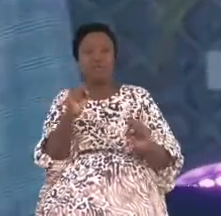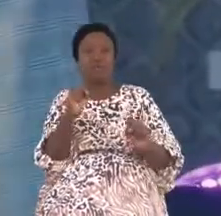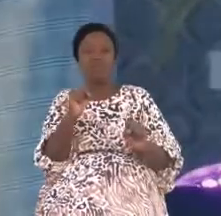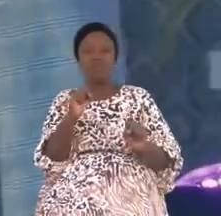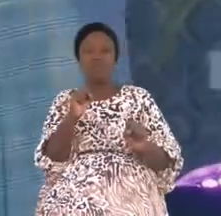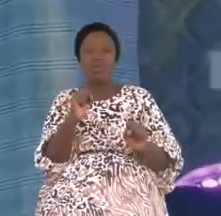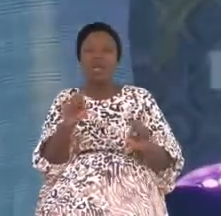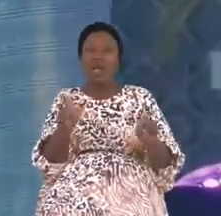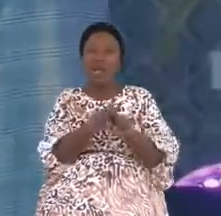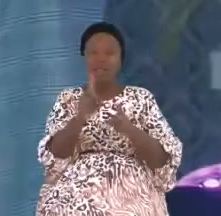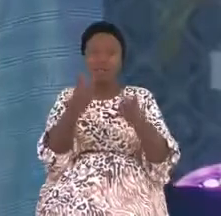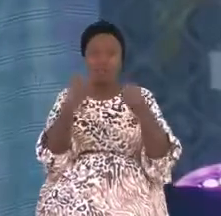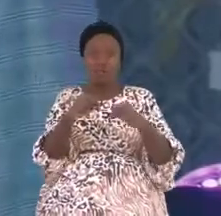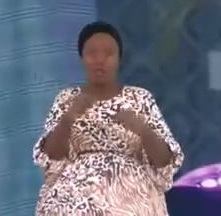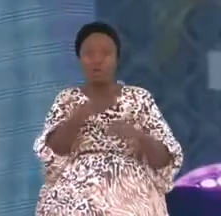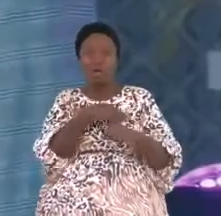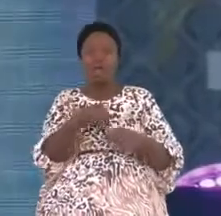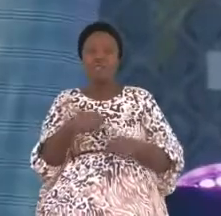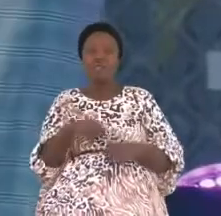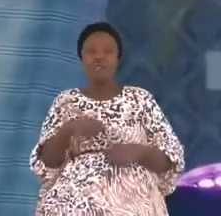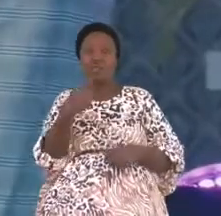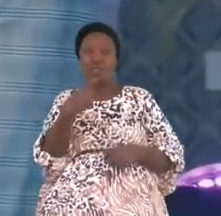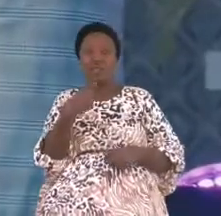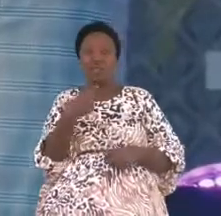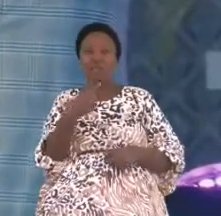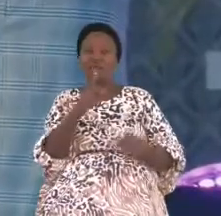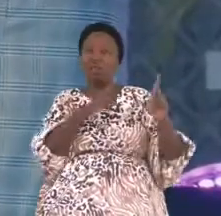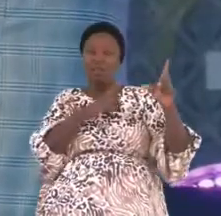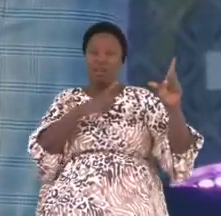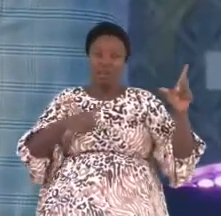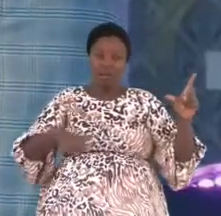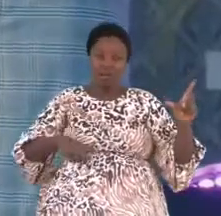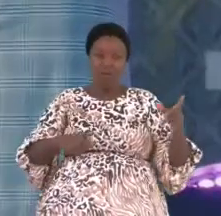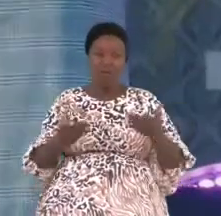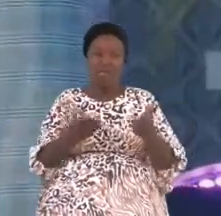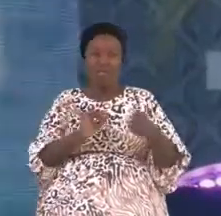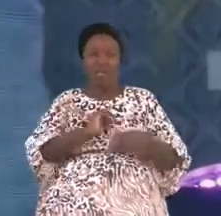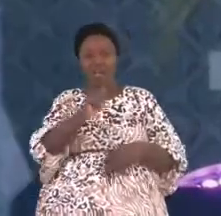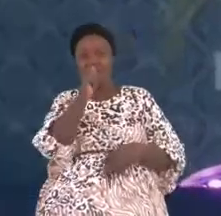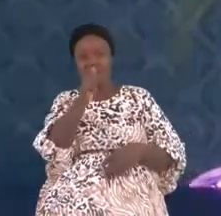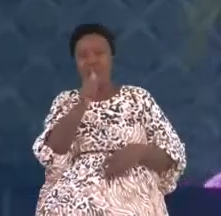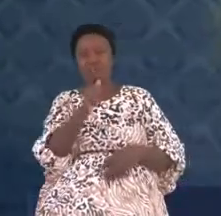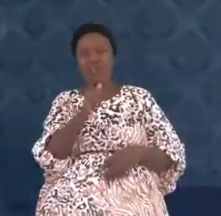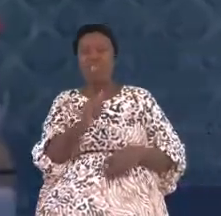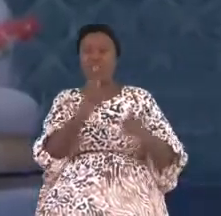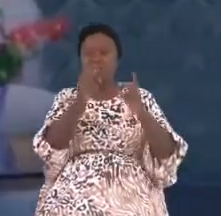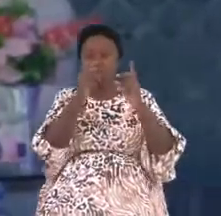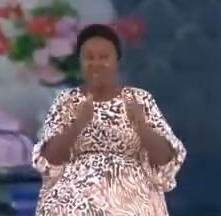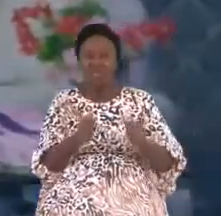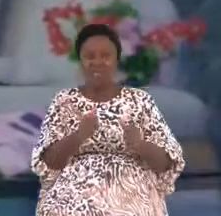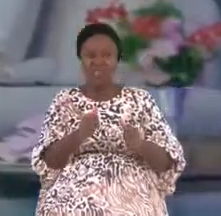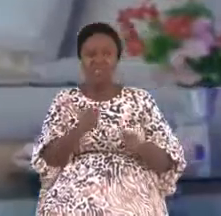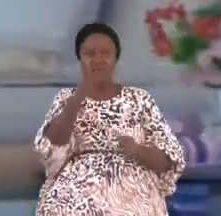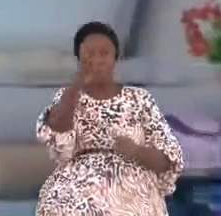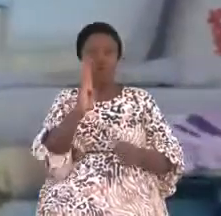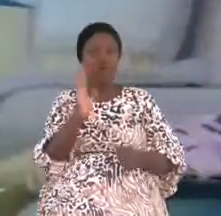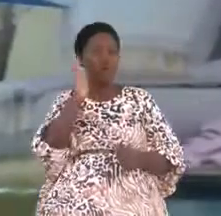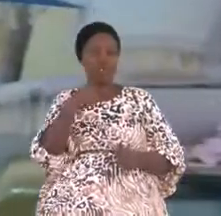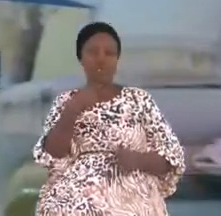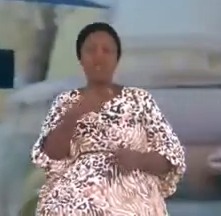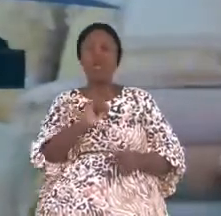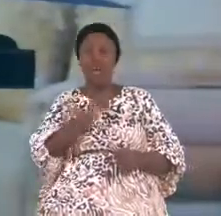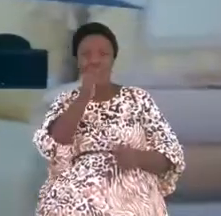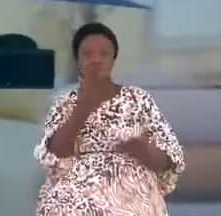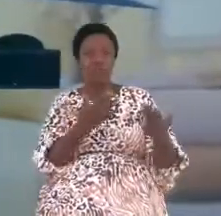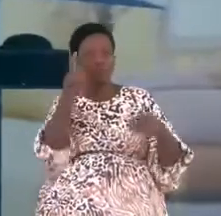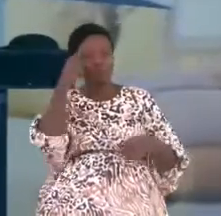as you come and you say lord here i am immediately god will say i've been waiting for